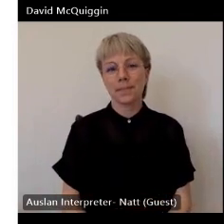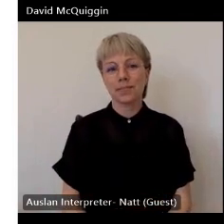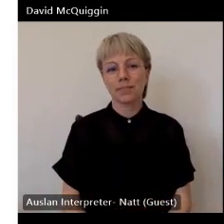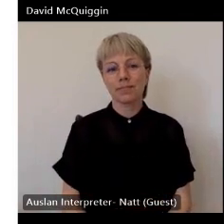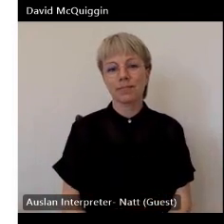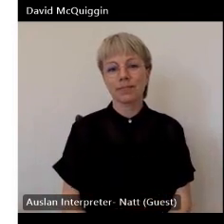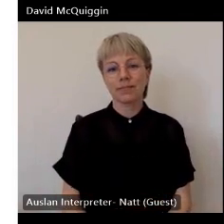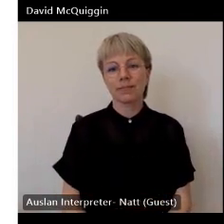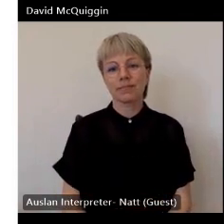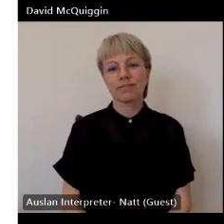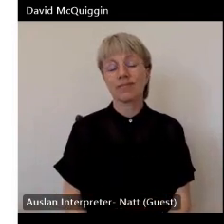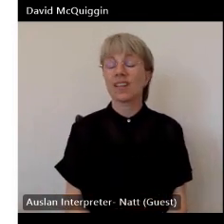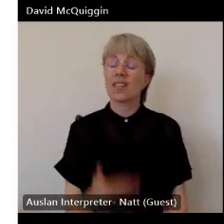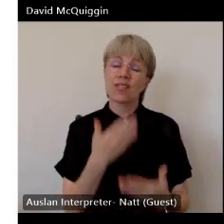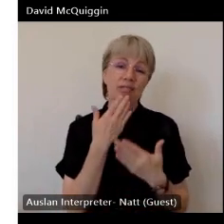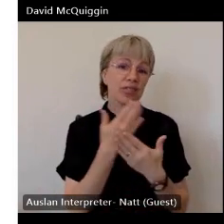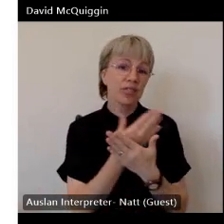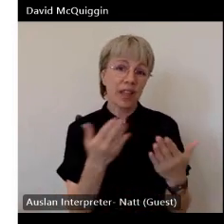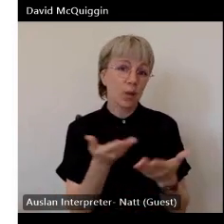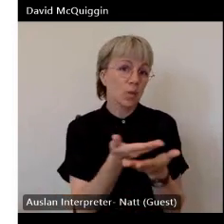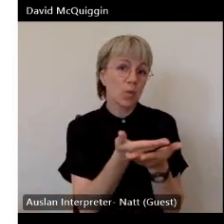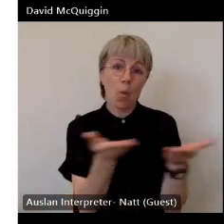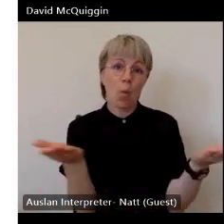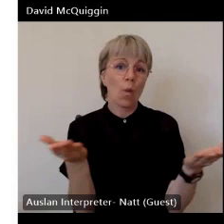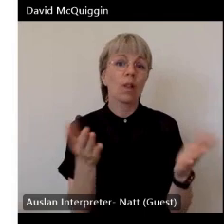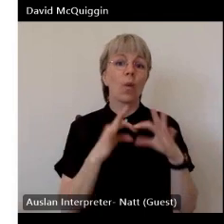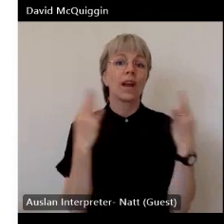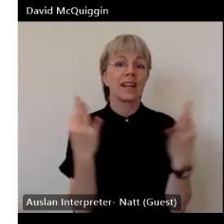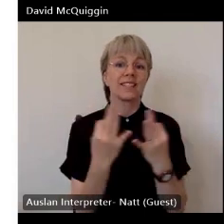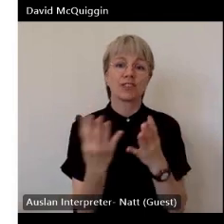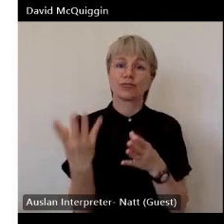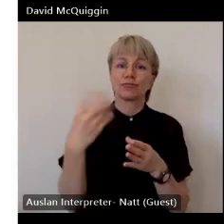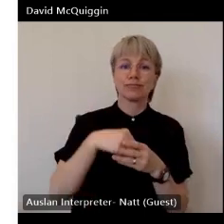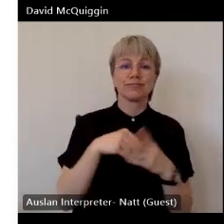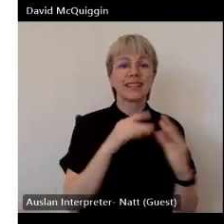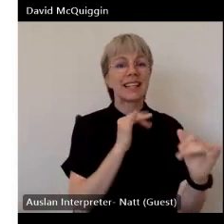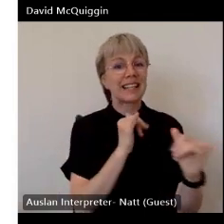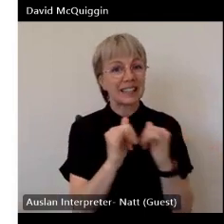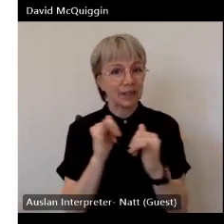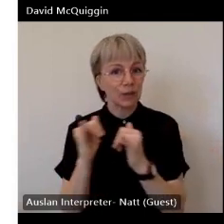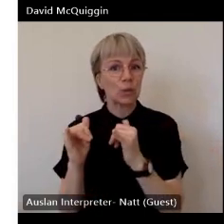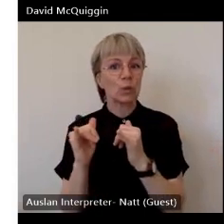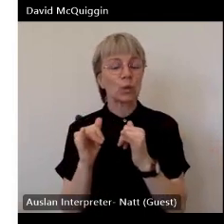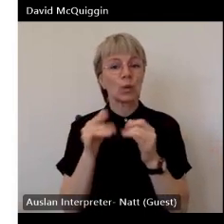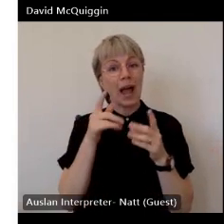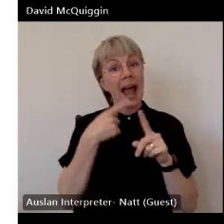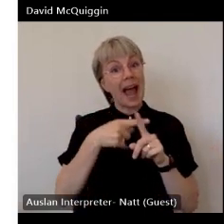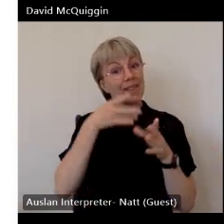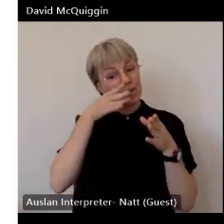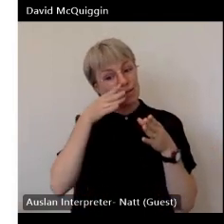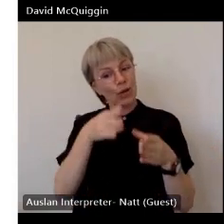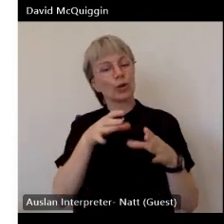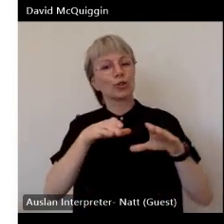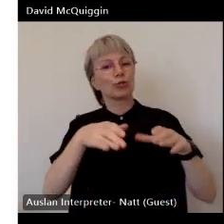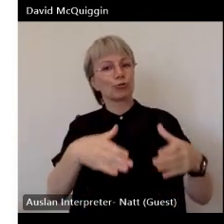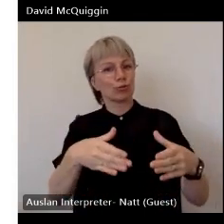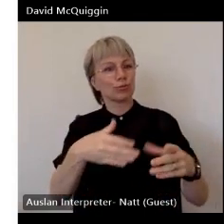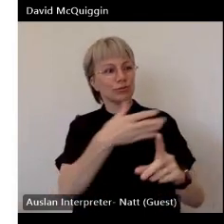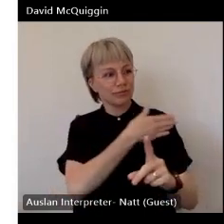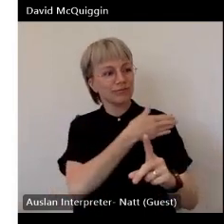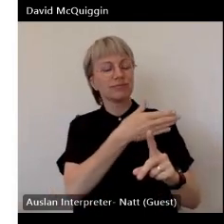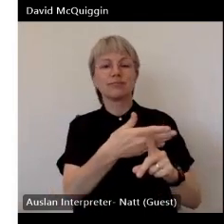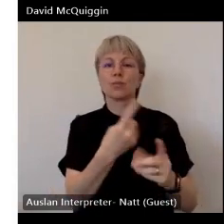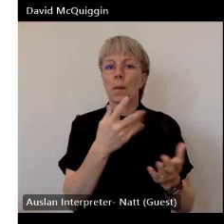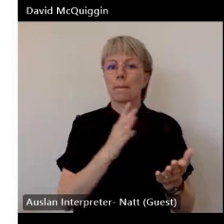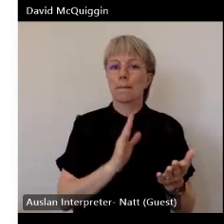Again, thank you to all of the organisations who participated in the interviews and focus groups that we ran over the previous